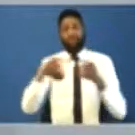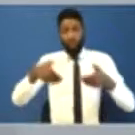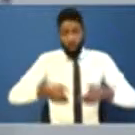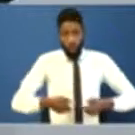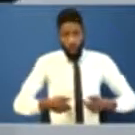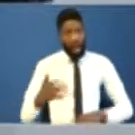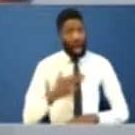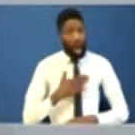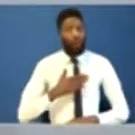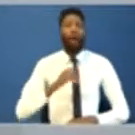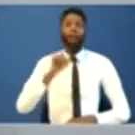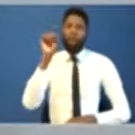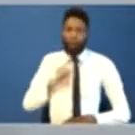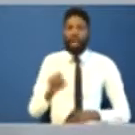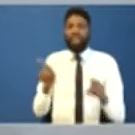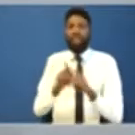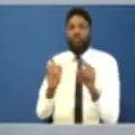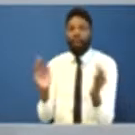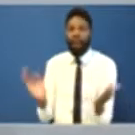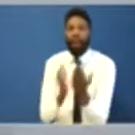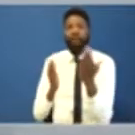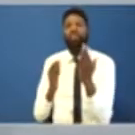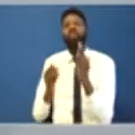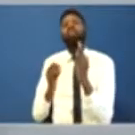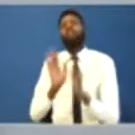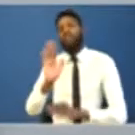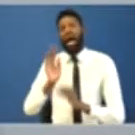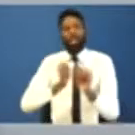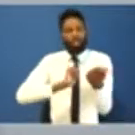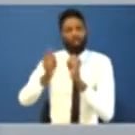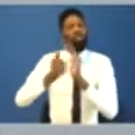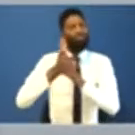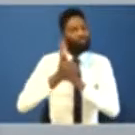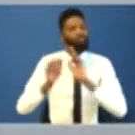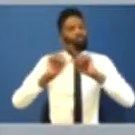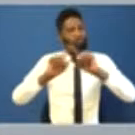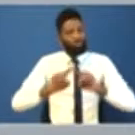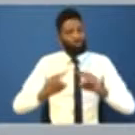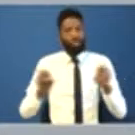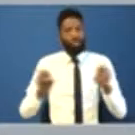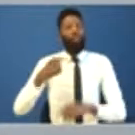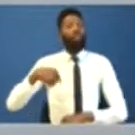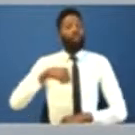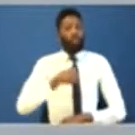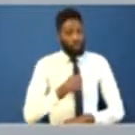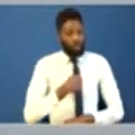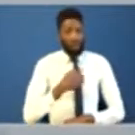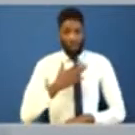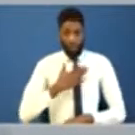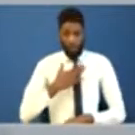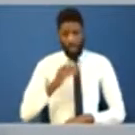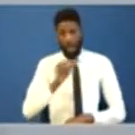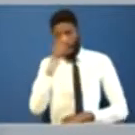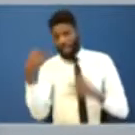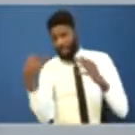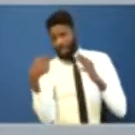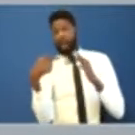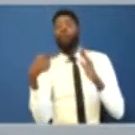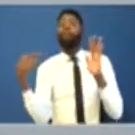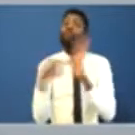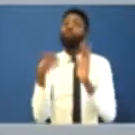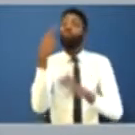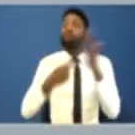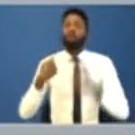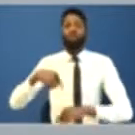in in sports and their talents and also my other thing is to create an